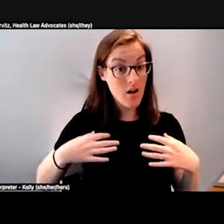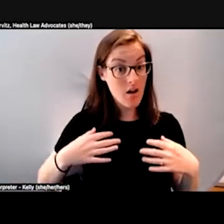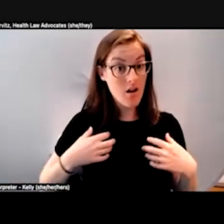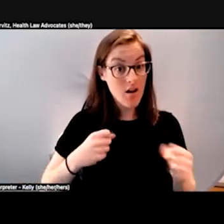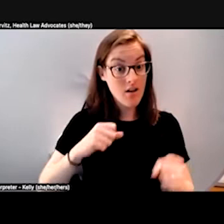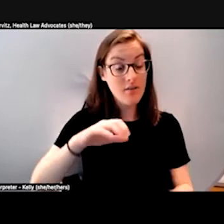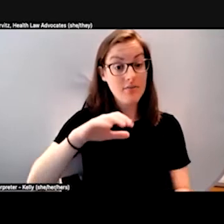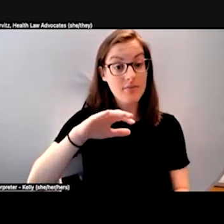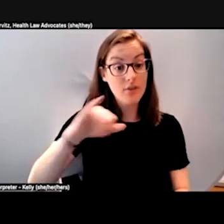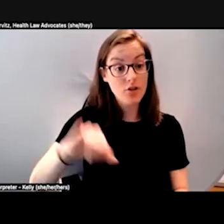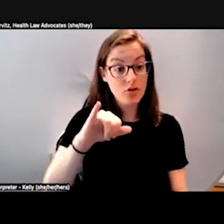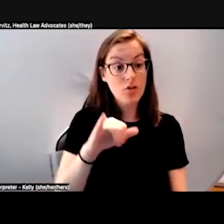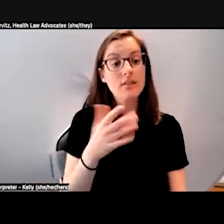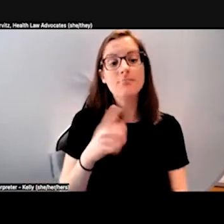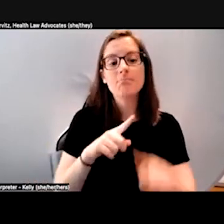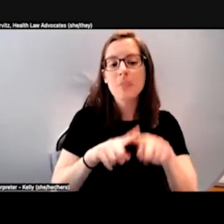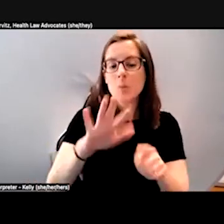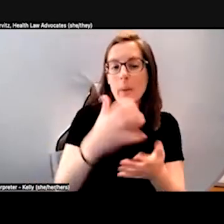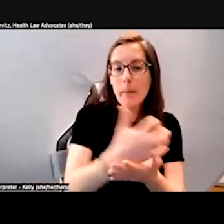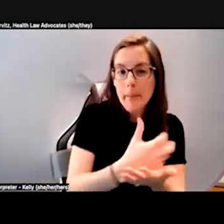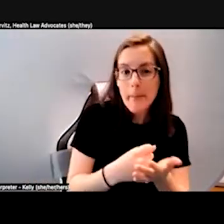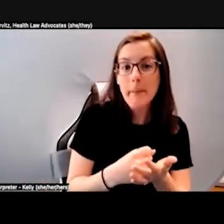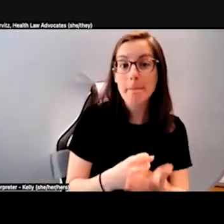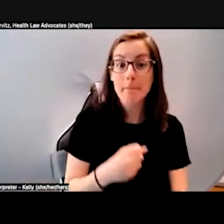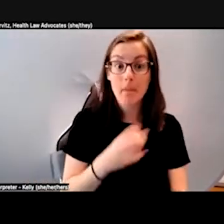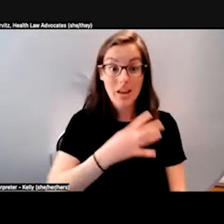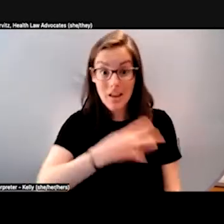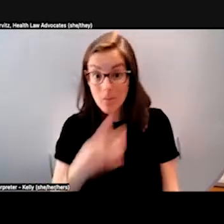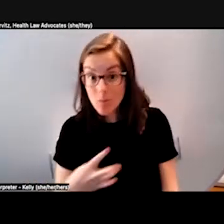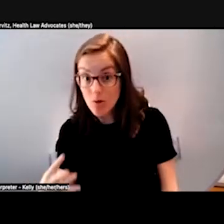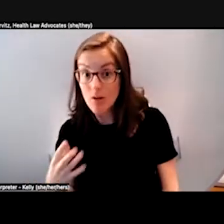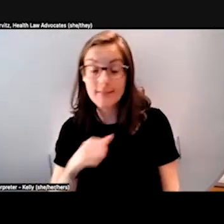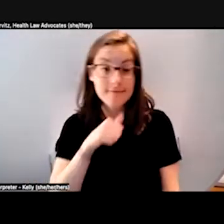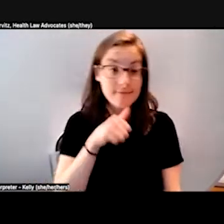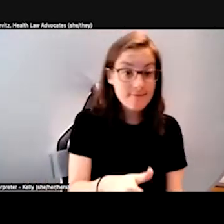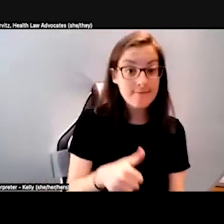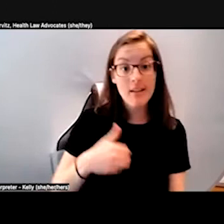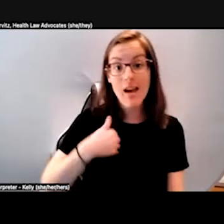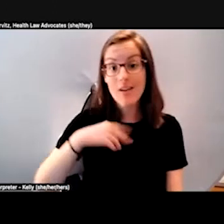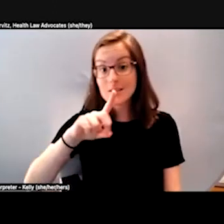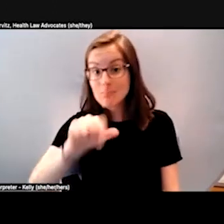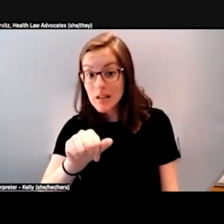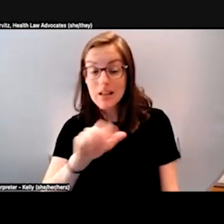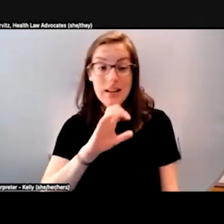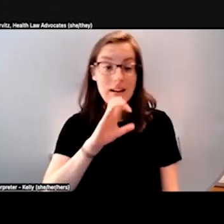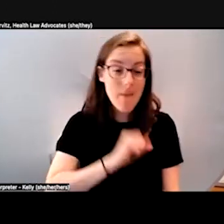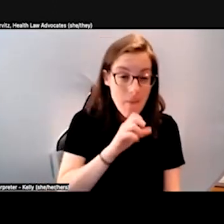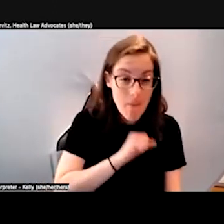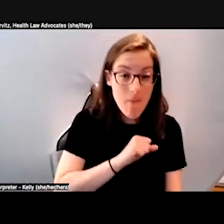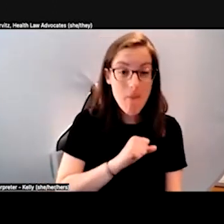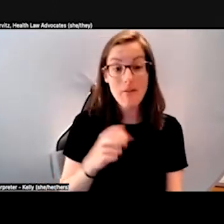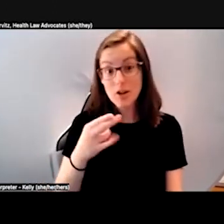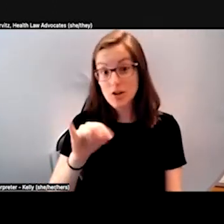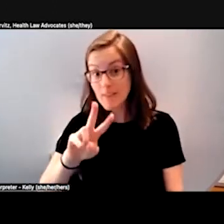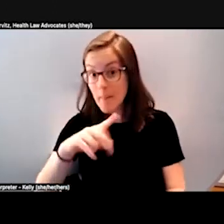immigration status, disability status, age, HIV